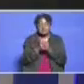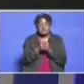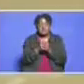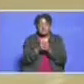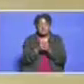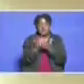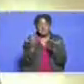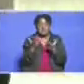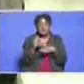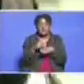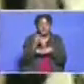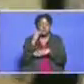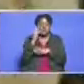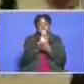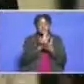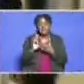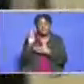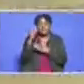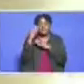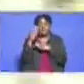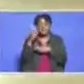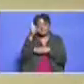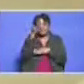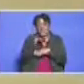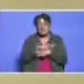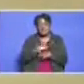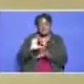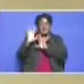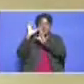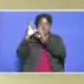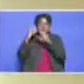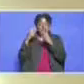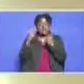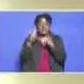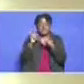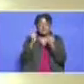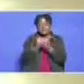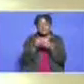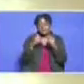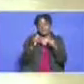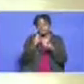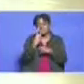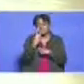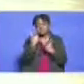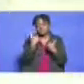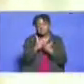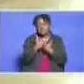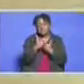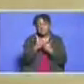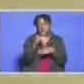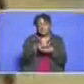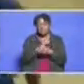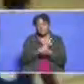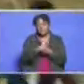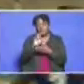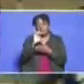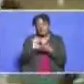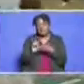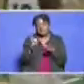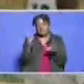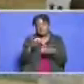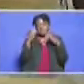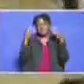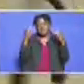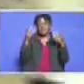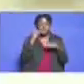Back here at home, the University of the Bahamas men's basketball team playing a doubleheader over the weekend as they celebrated homecoming against the University of